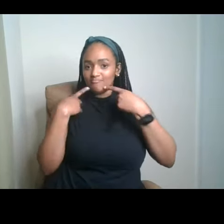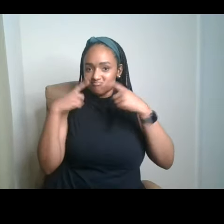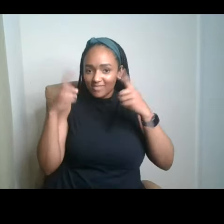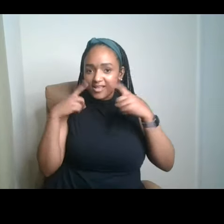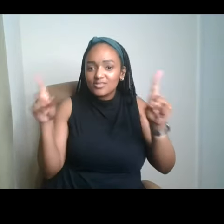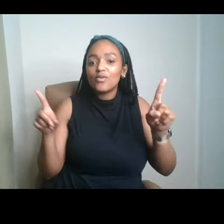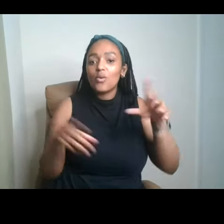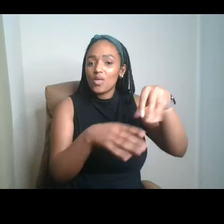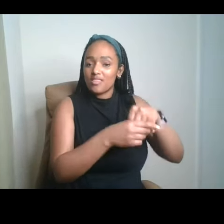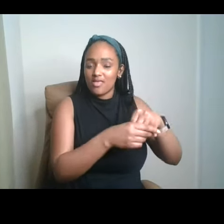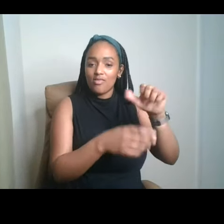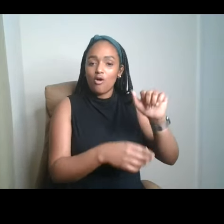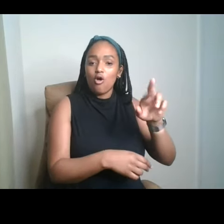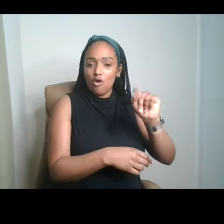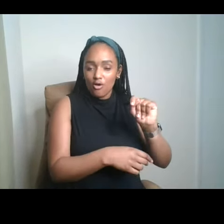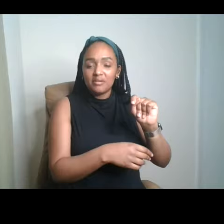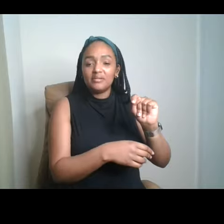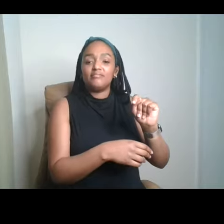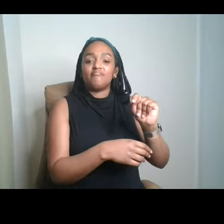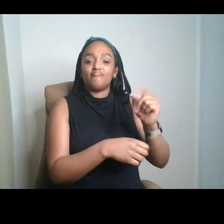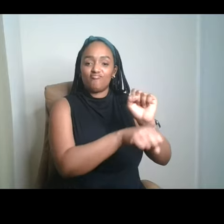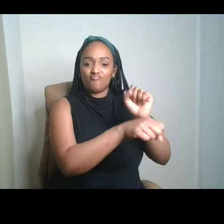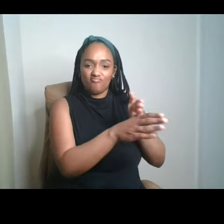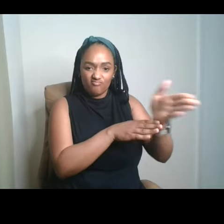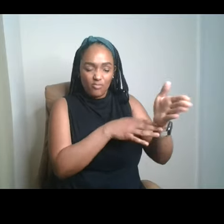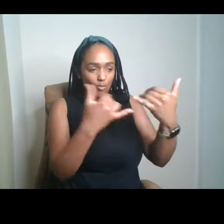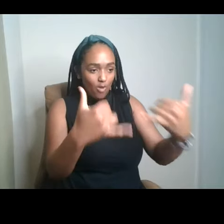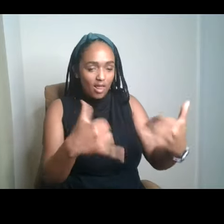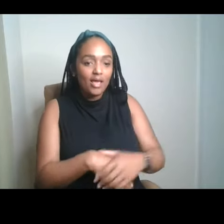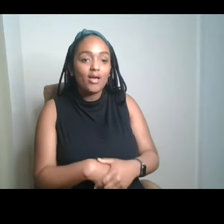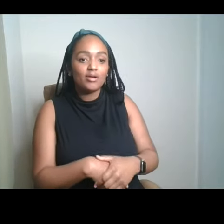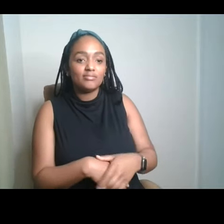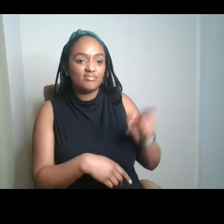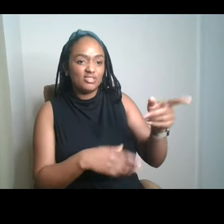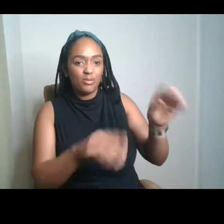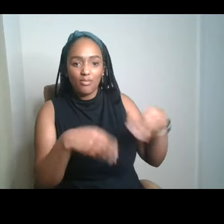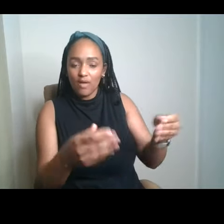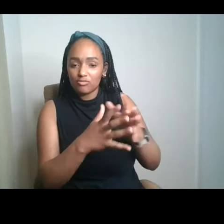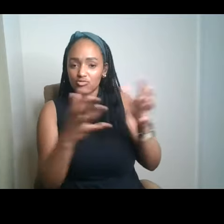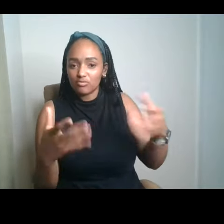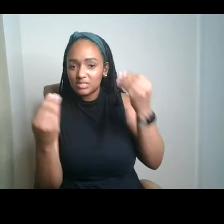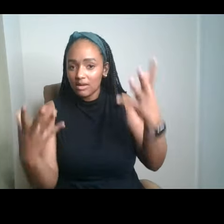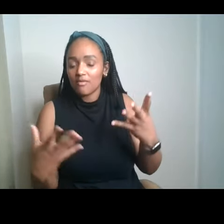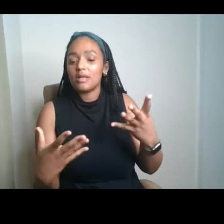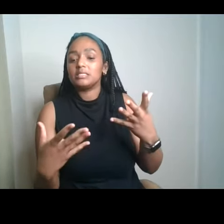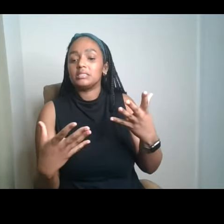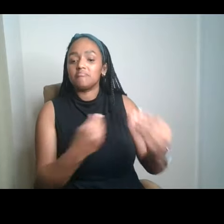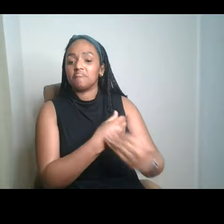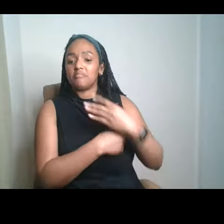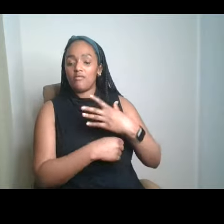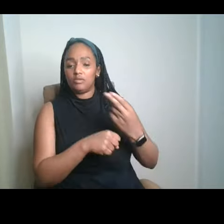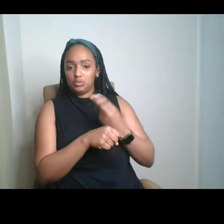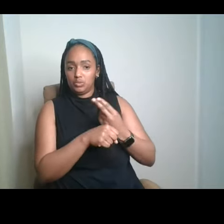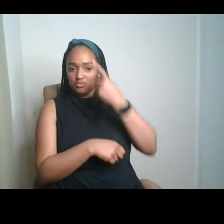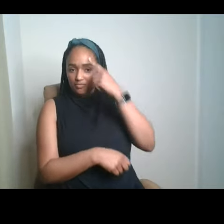can provide so many tips, so much information that would be so useful for me. And I think I needed that one-on-one contact,